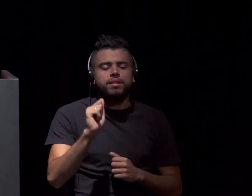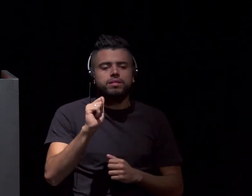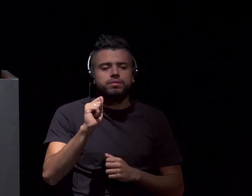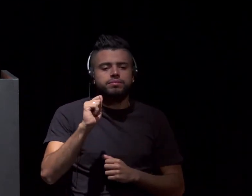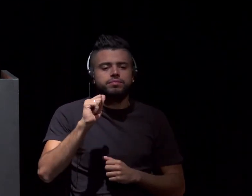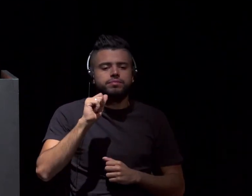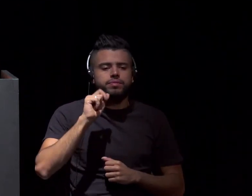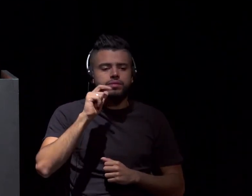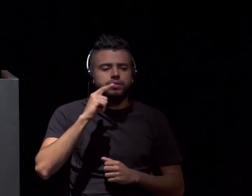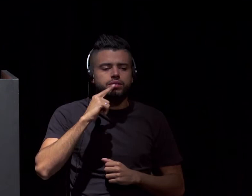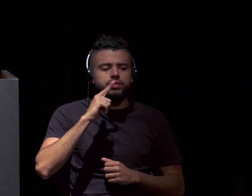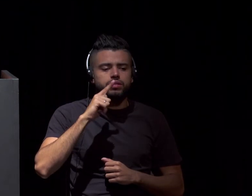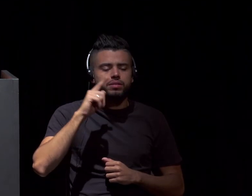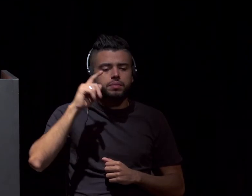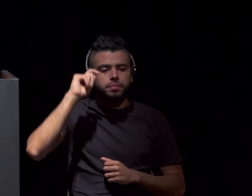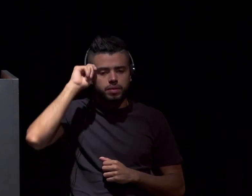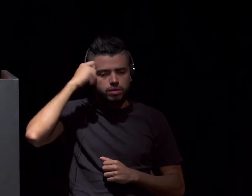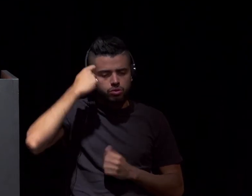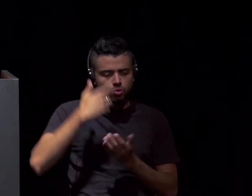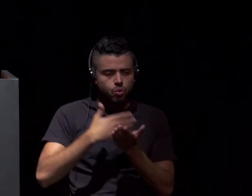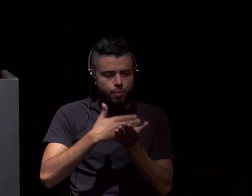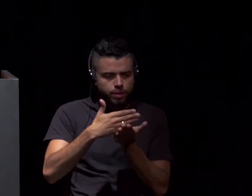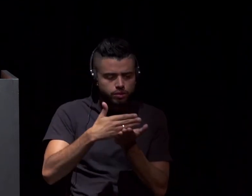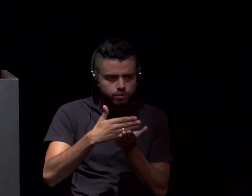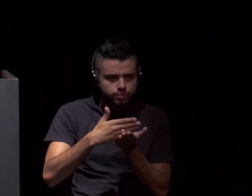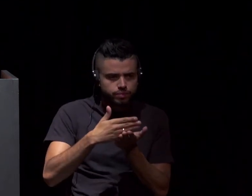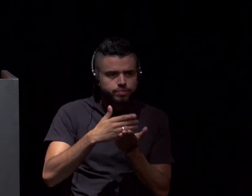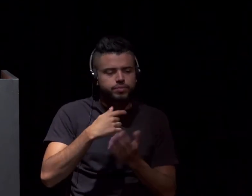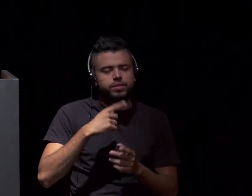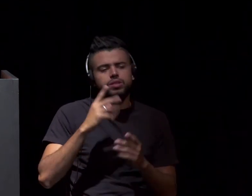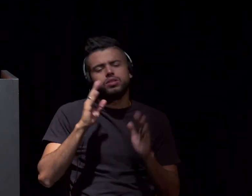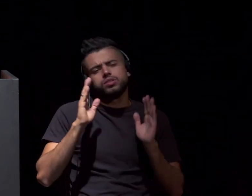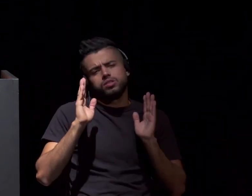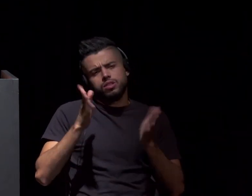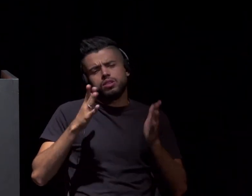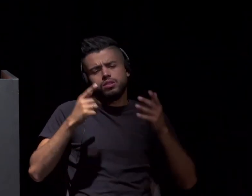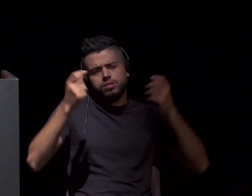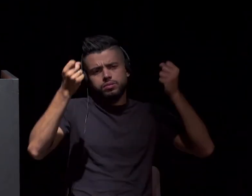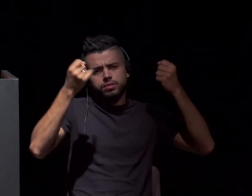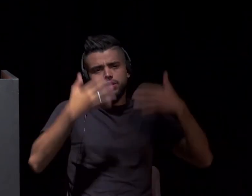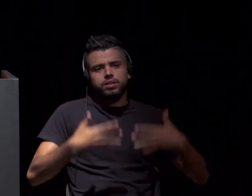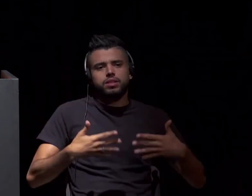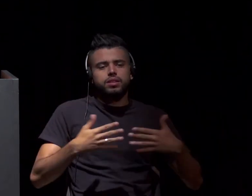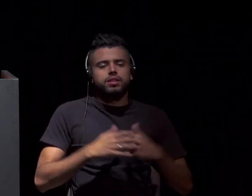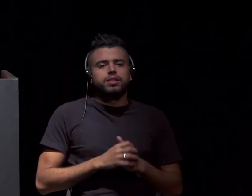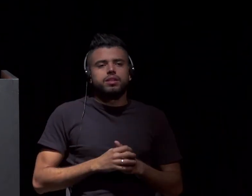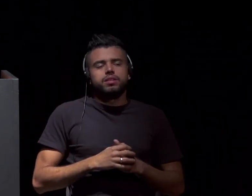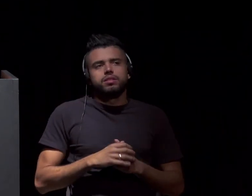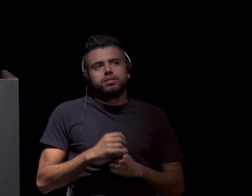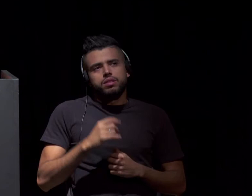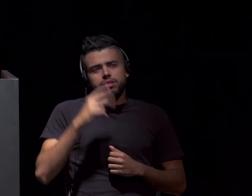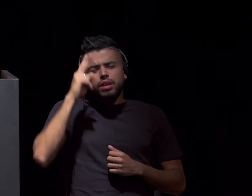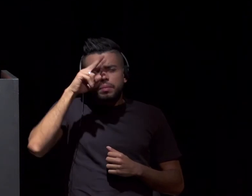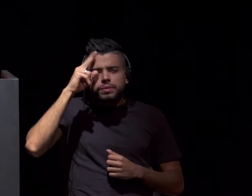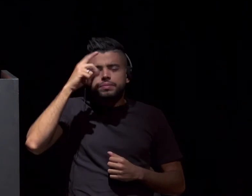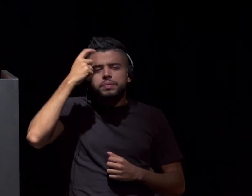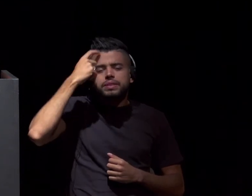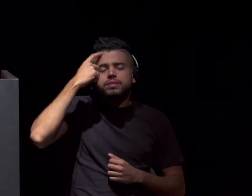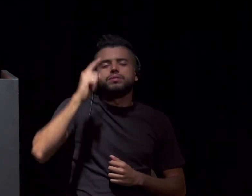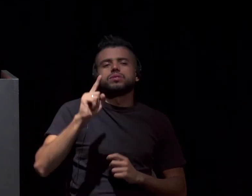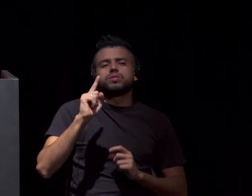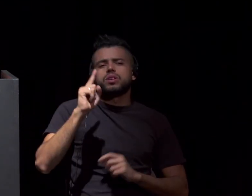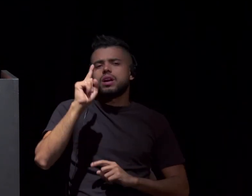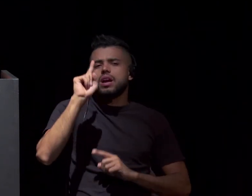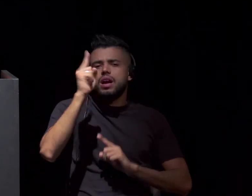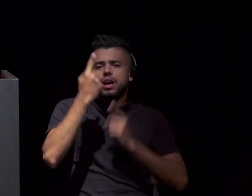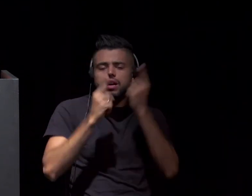you how I went as far as to thinking that if anything, Carnival was actually a misnomer. Certainly, it could